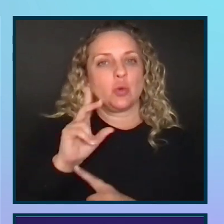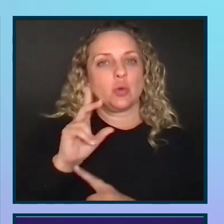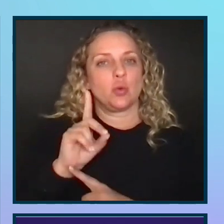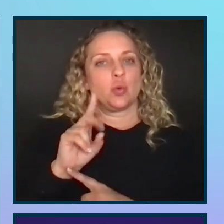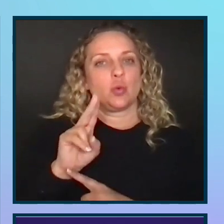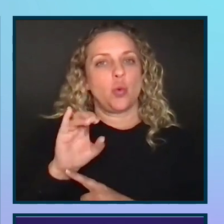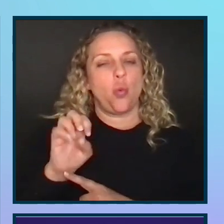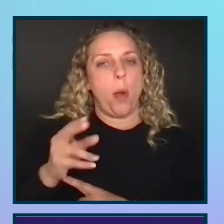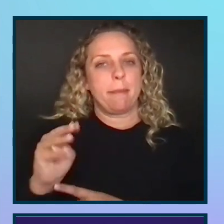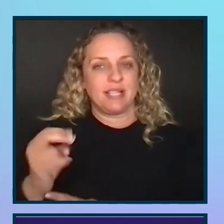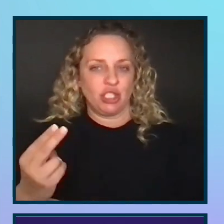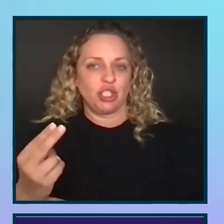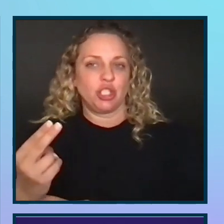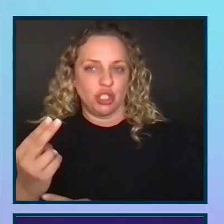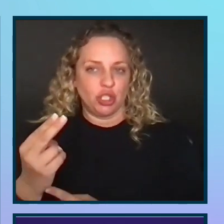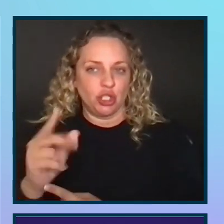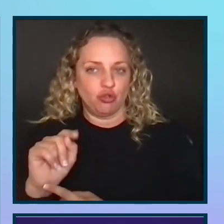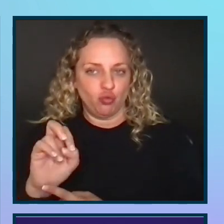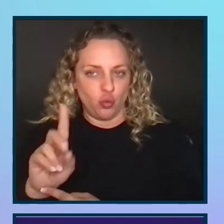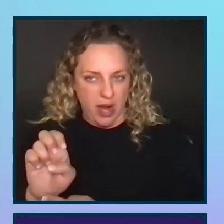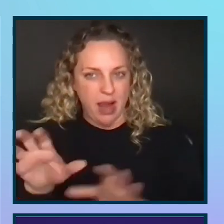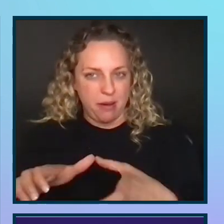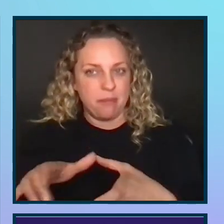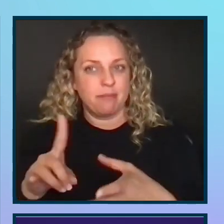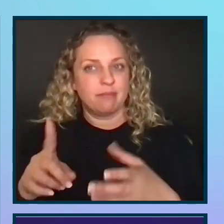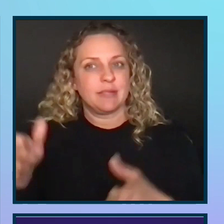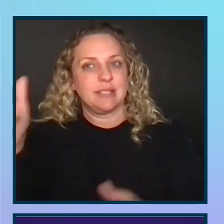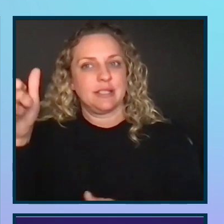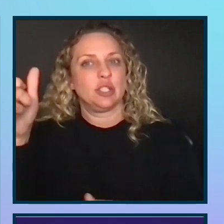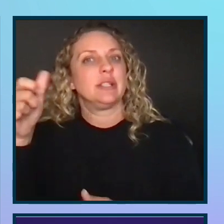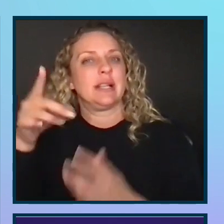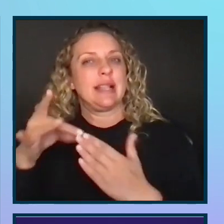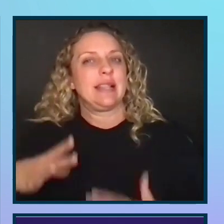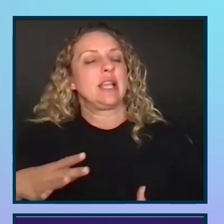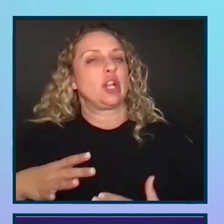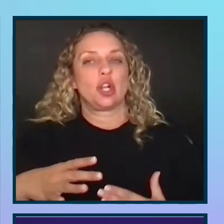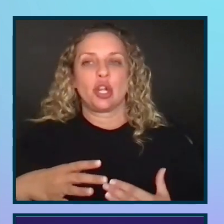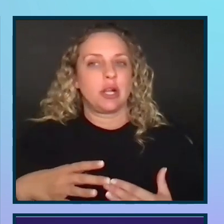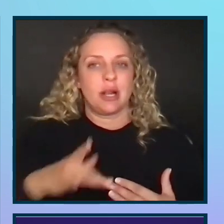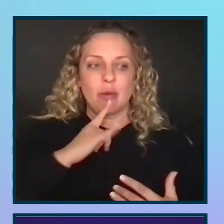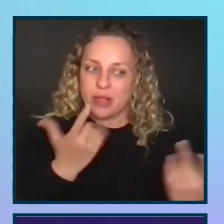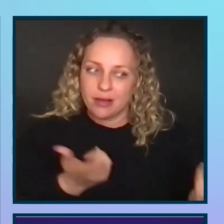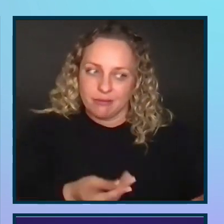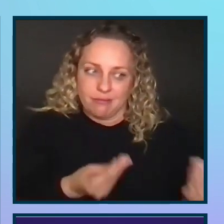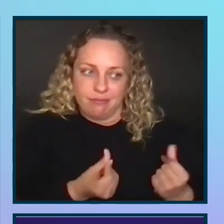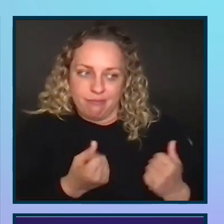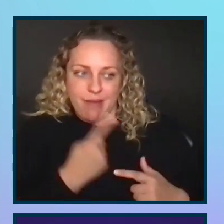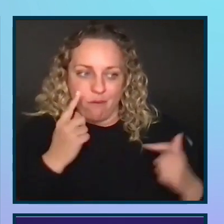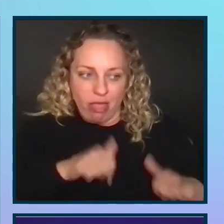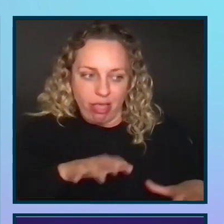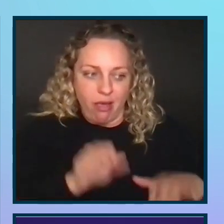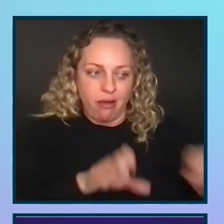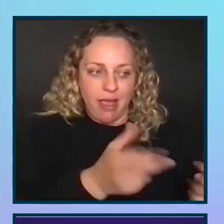city, though the city named the Duwamish leader Chief Seattle Thrives, the tribe has yet to be justly compensated for their lands,